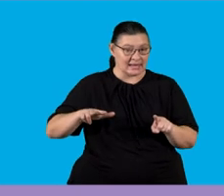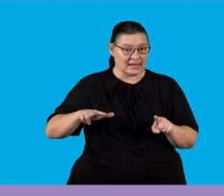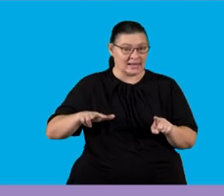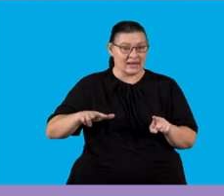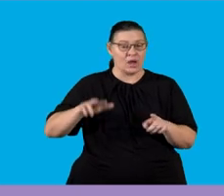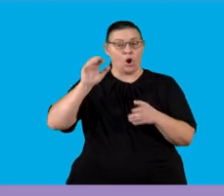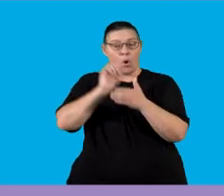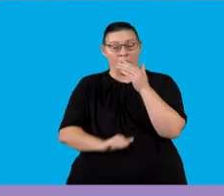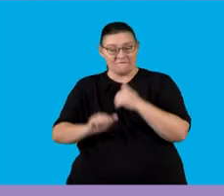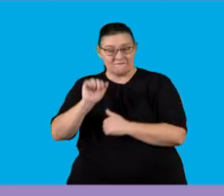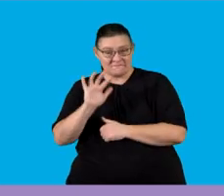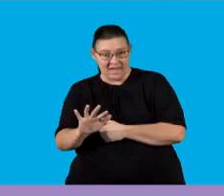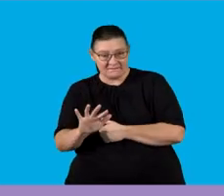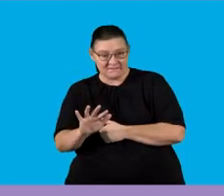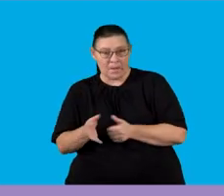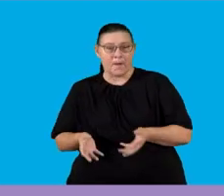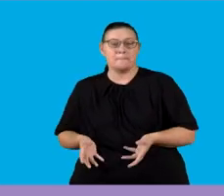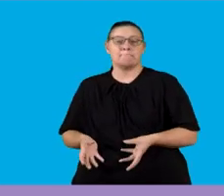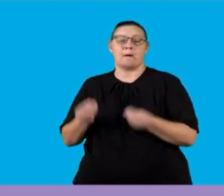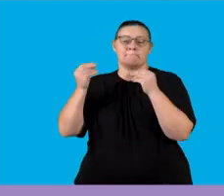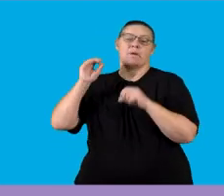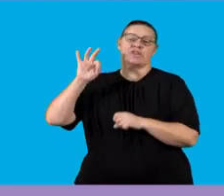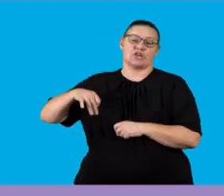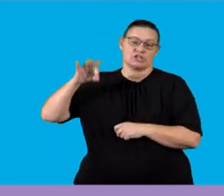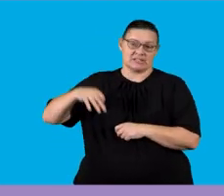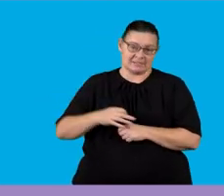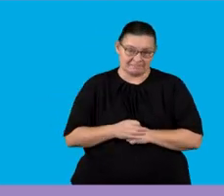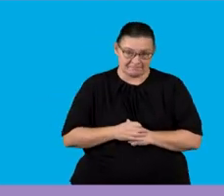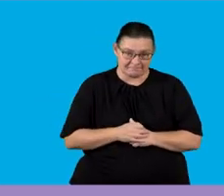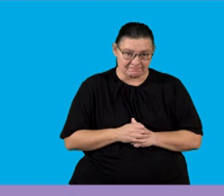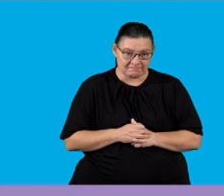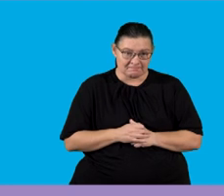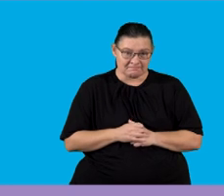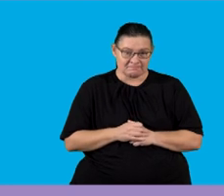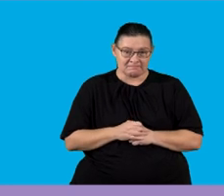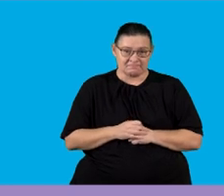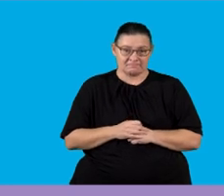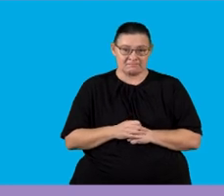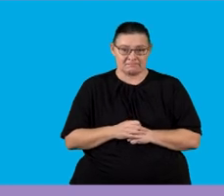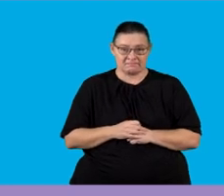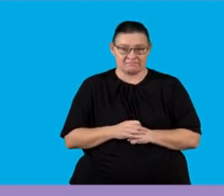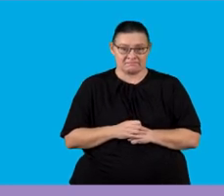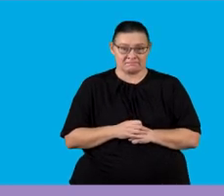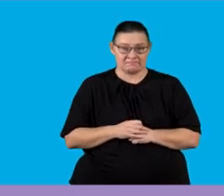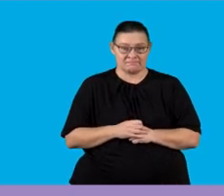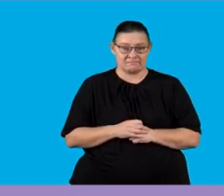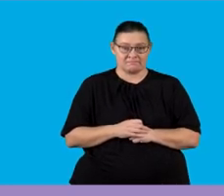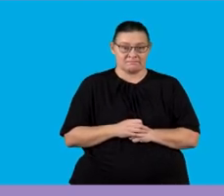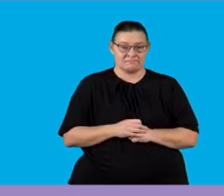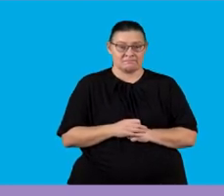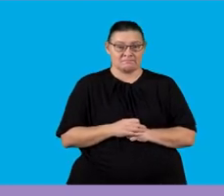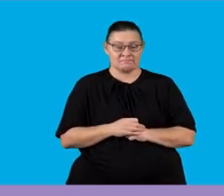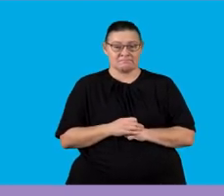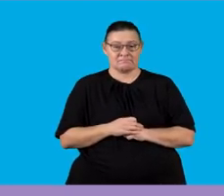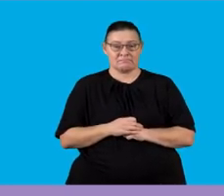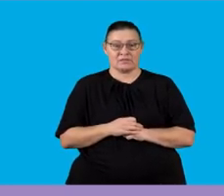13 rather. So this means that our term or our rule here in algebraic form is going to be 6 multiplied